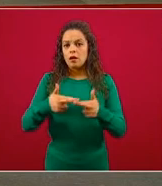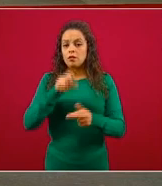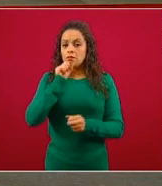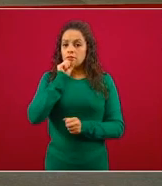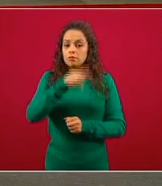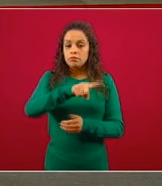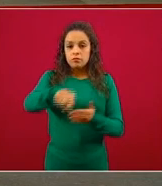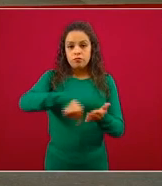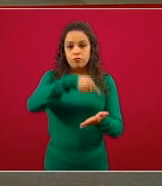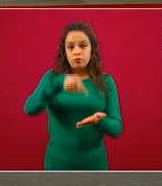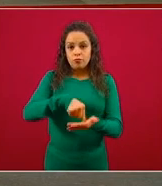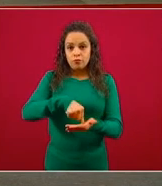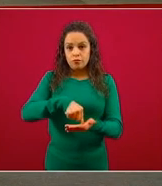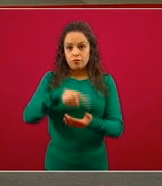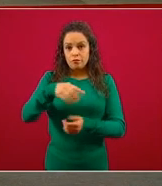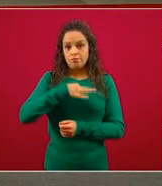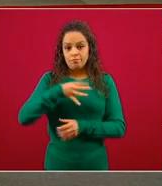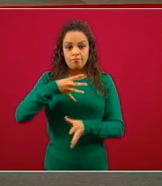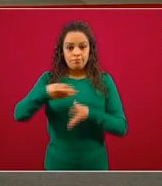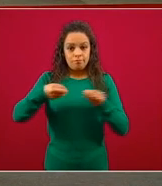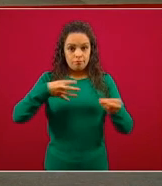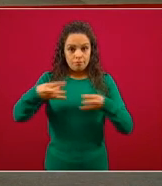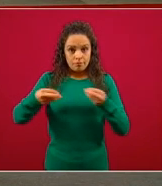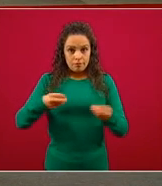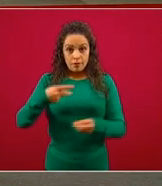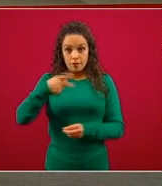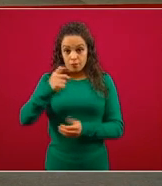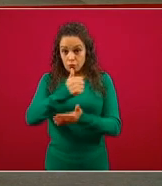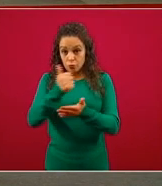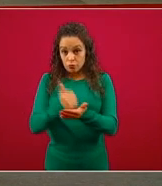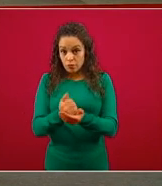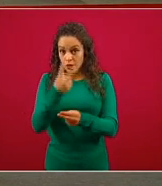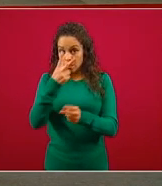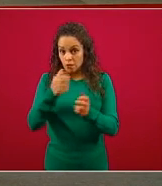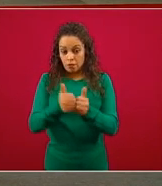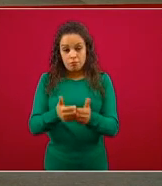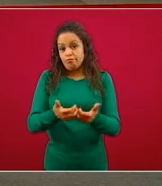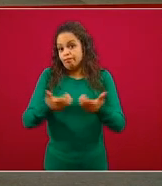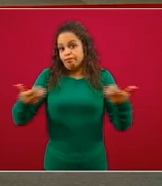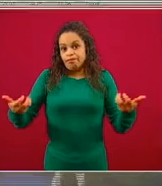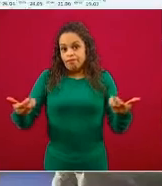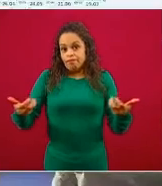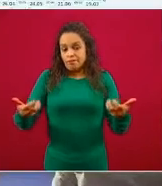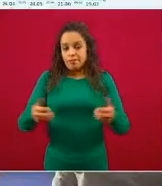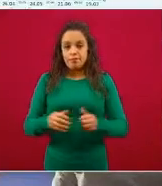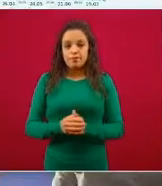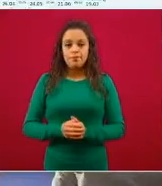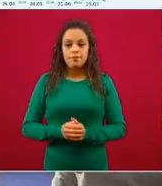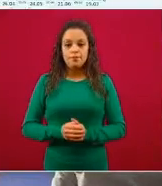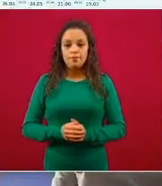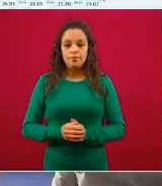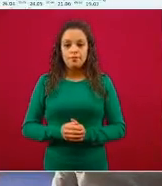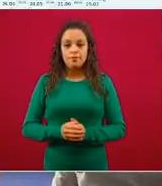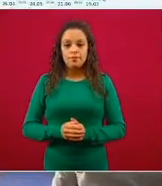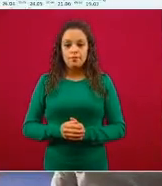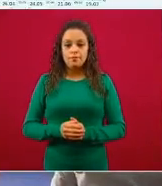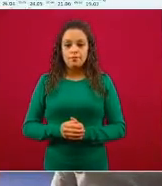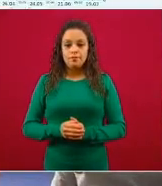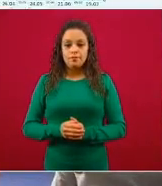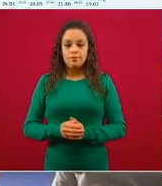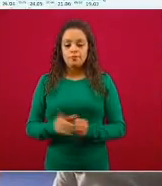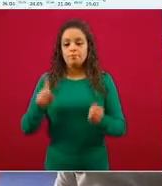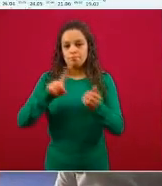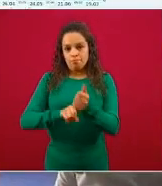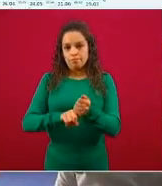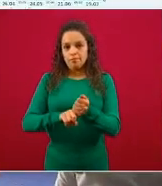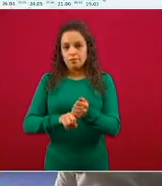that are part of one same epidemiological region, so to speak, even though there are two independent cities, but they have